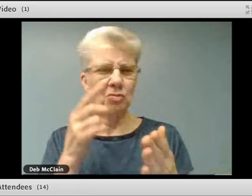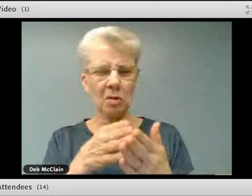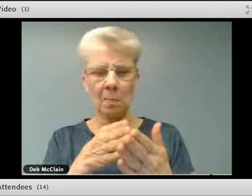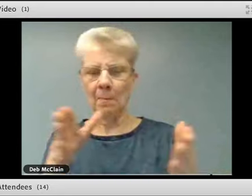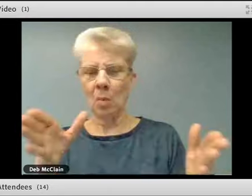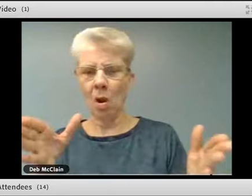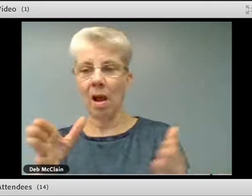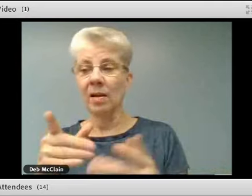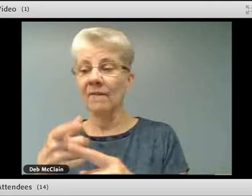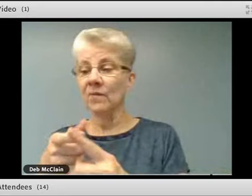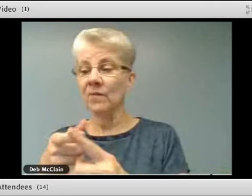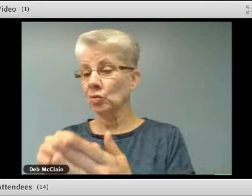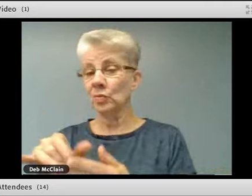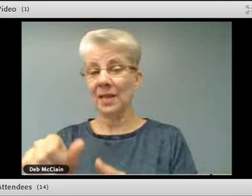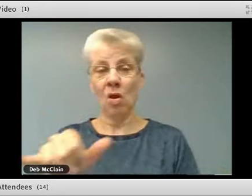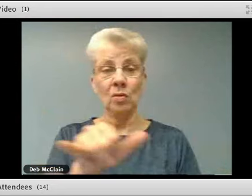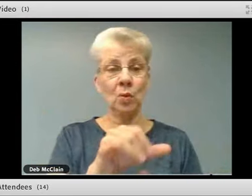And